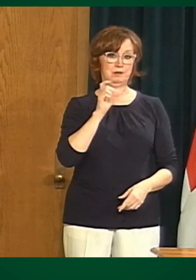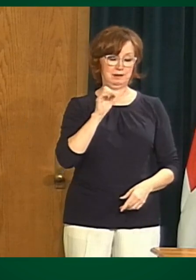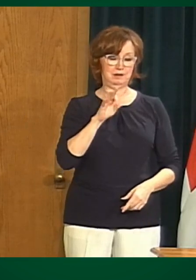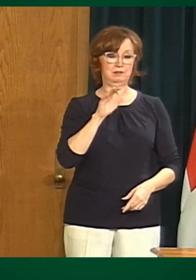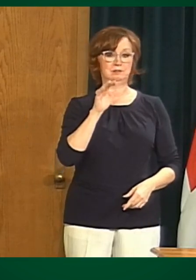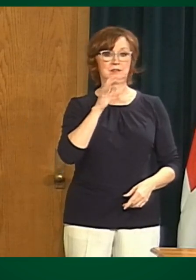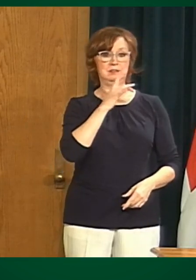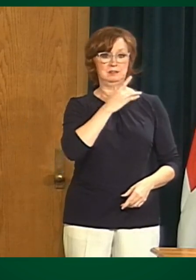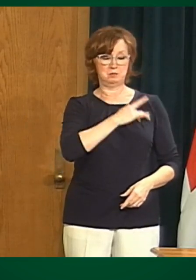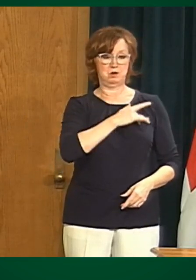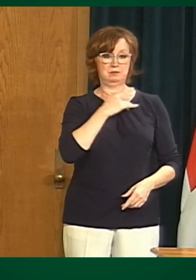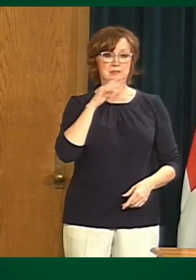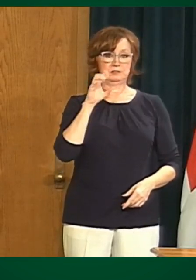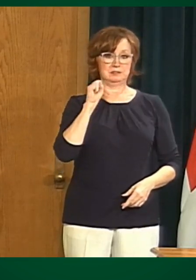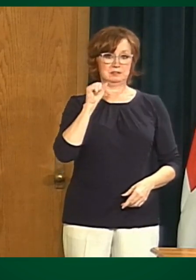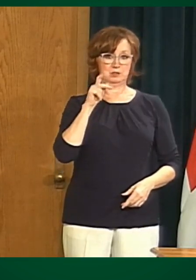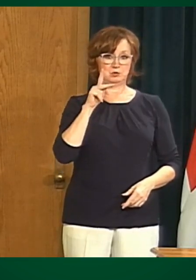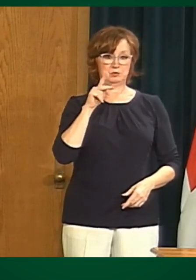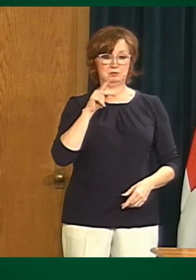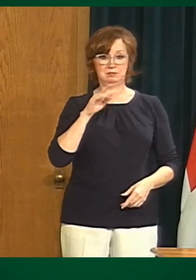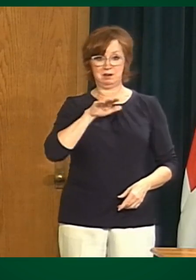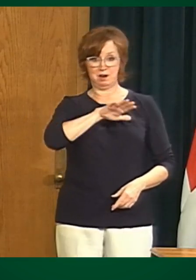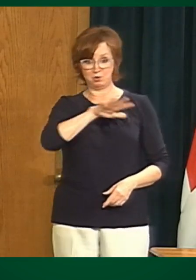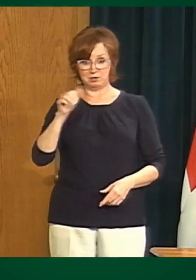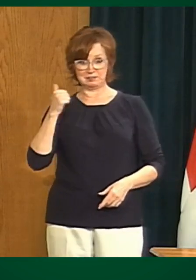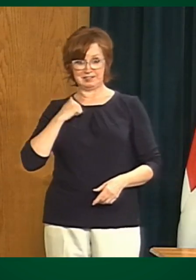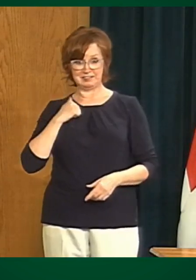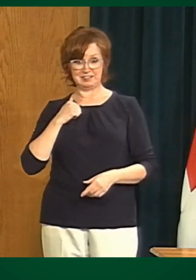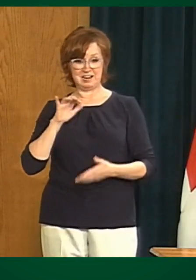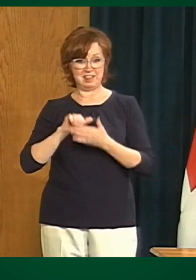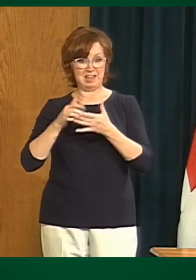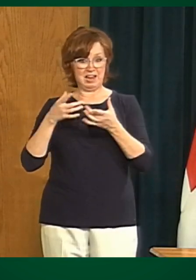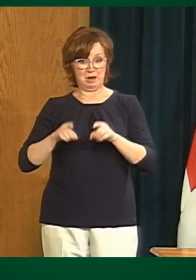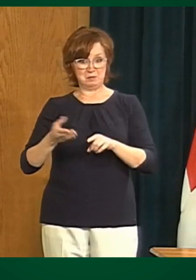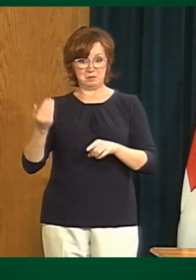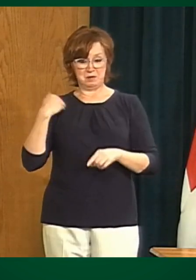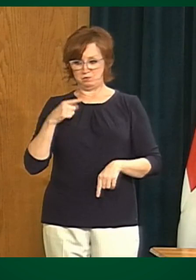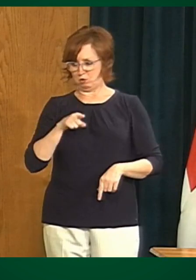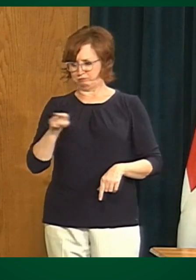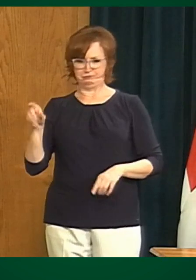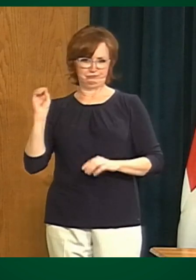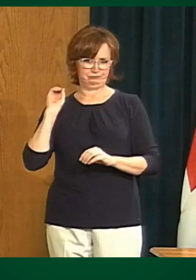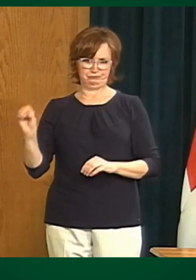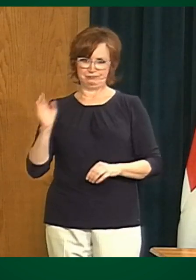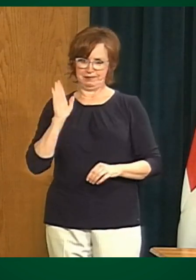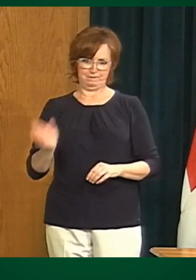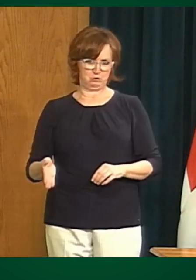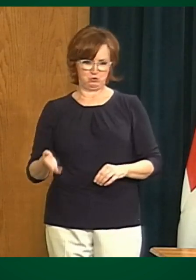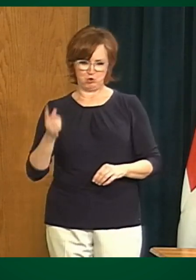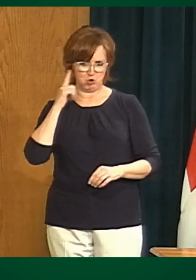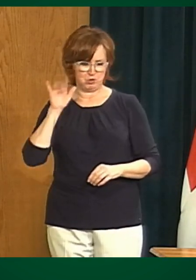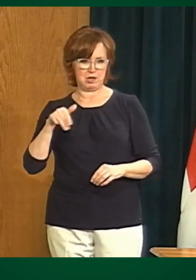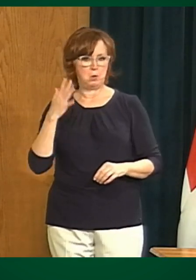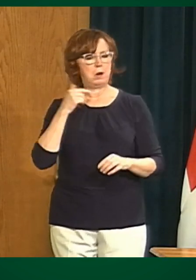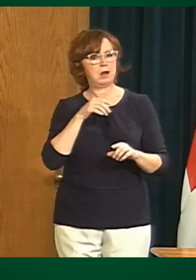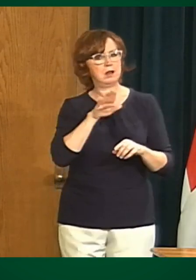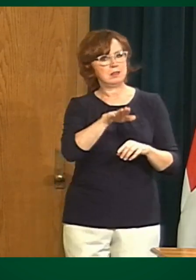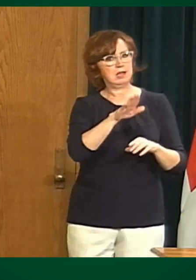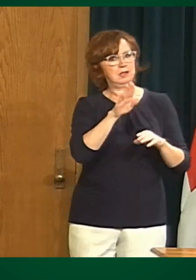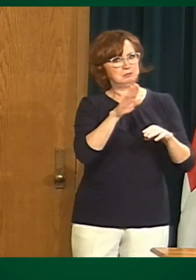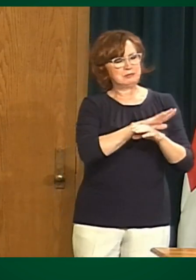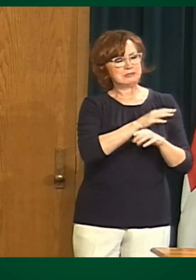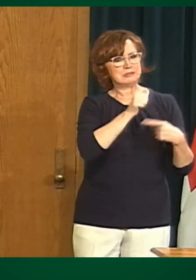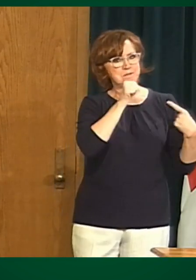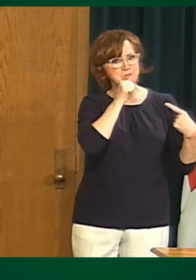where that has actually occurred. This is a private sector labor dispute that is occurring, and